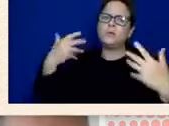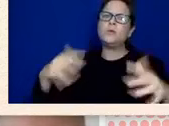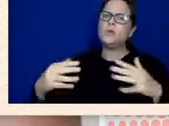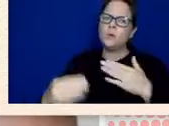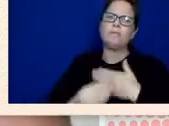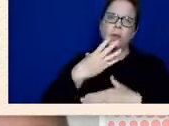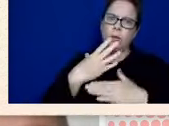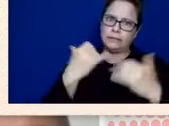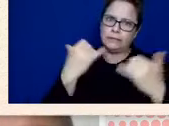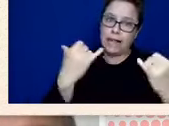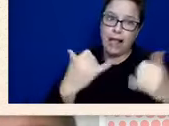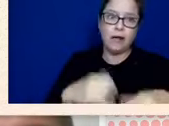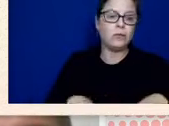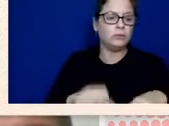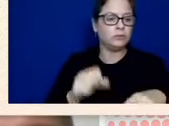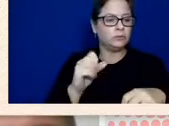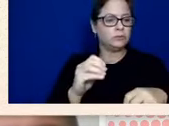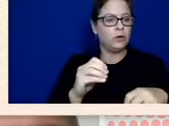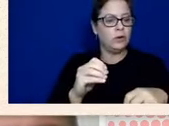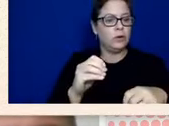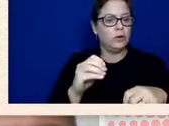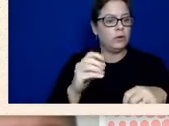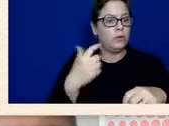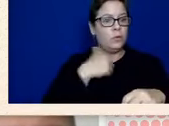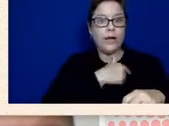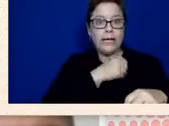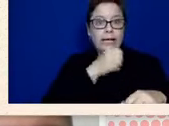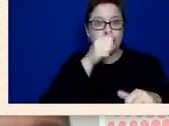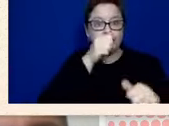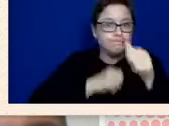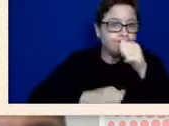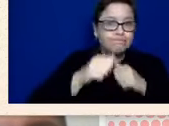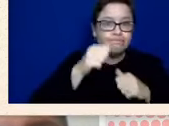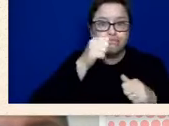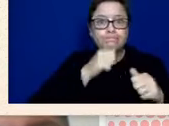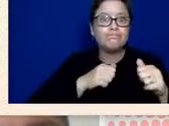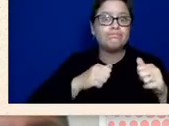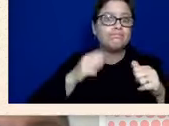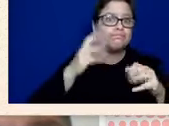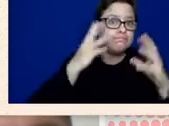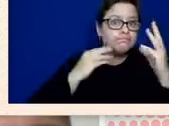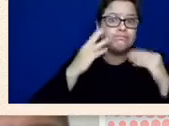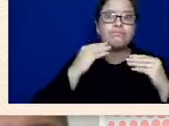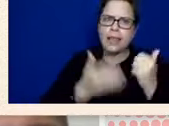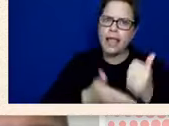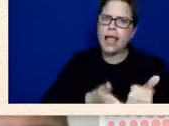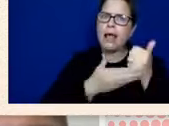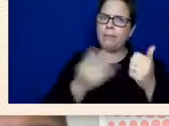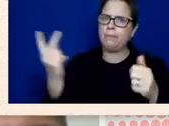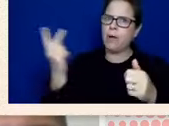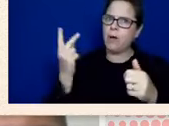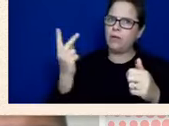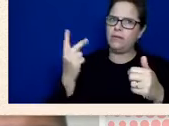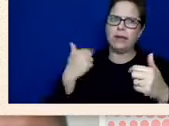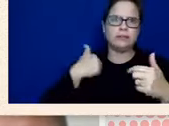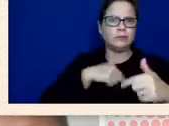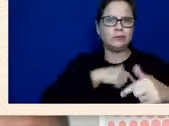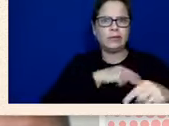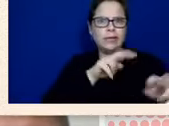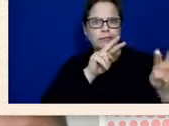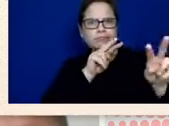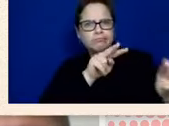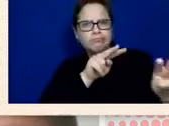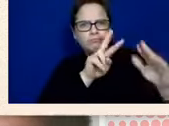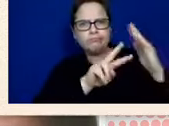way, what we've been through, what we went through, has helped indeed look at